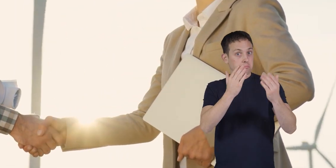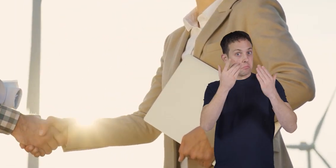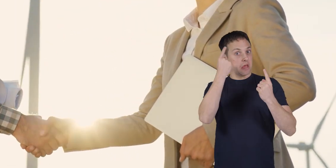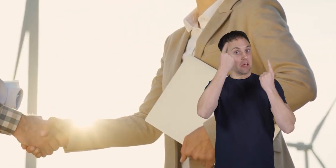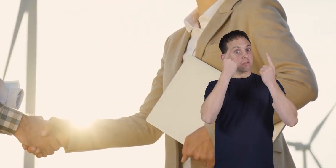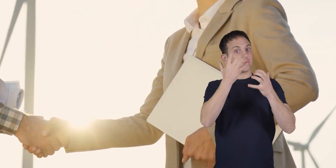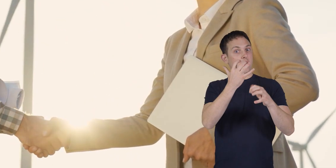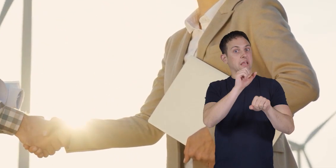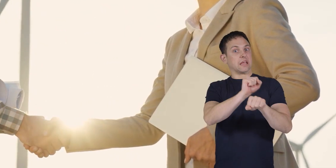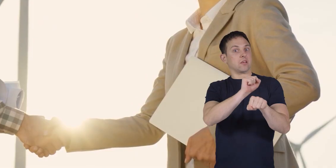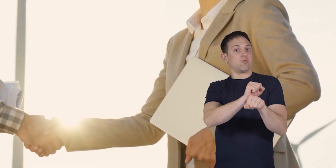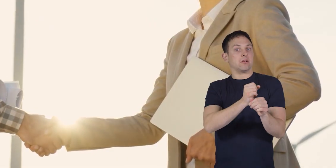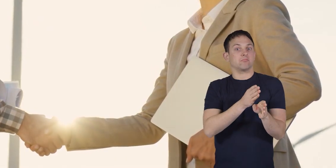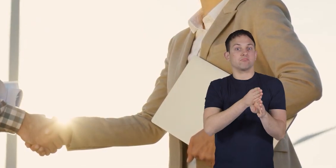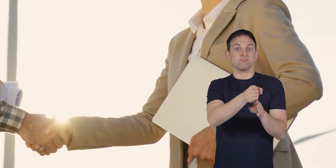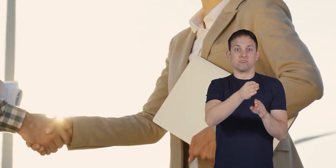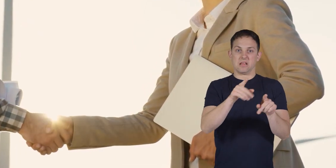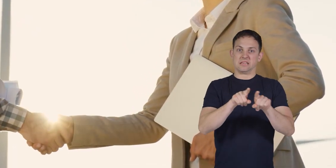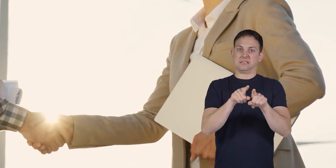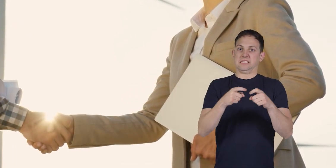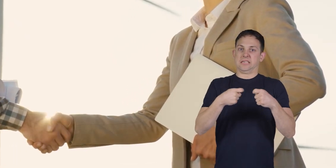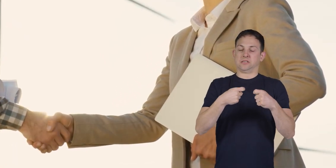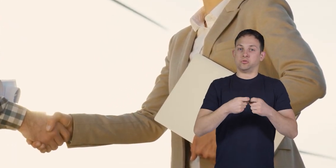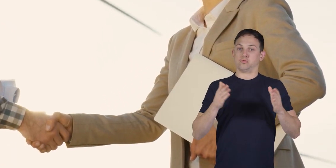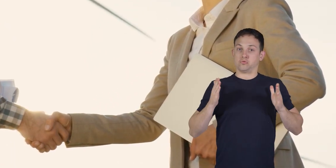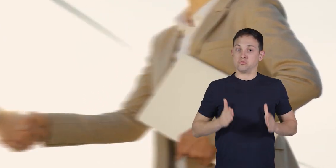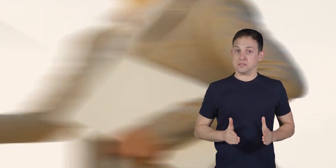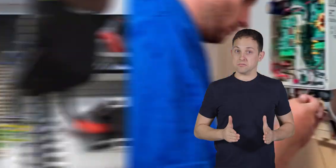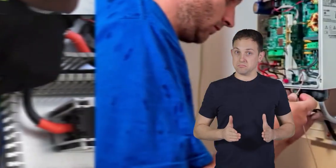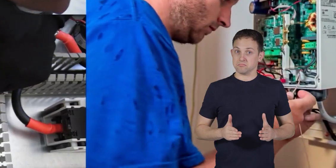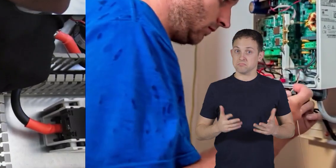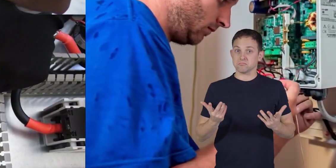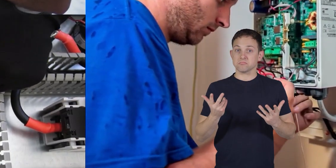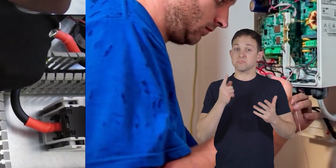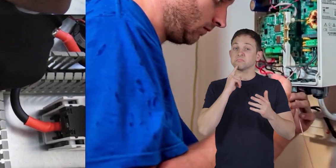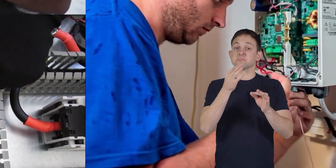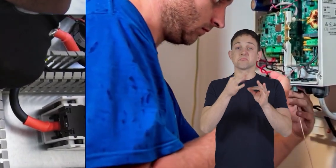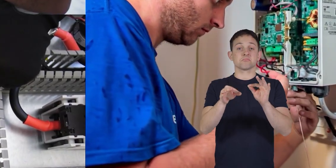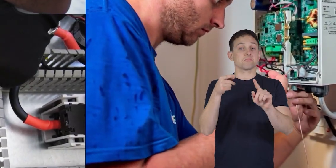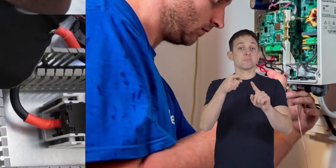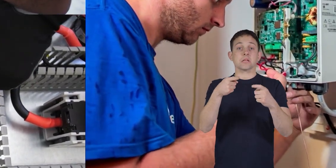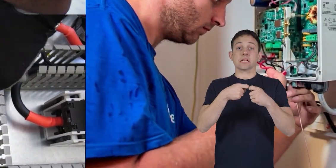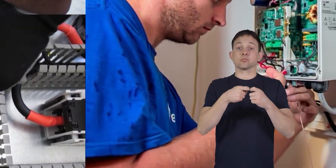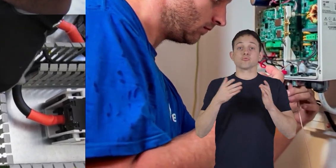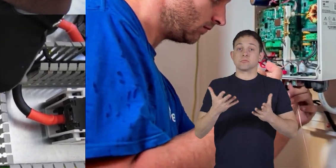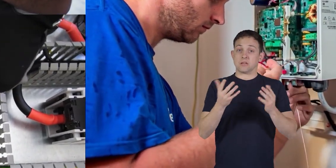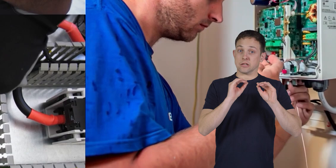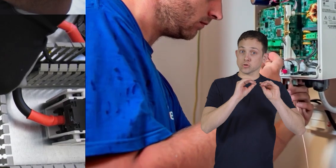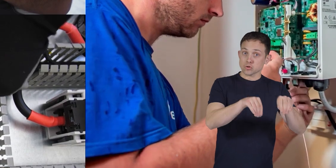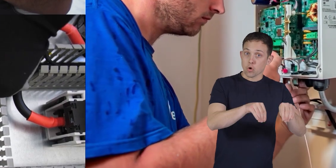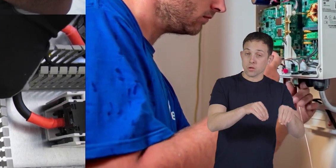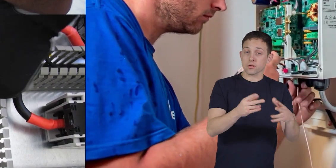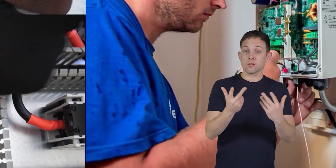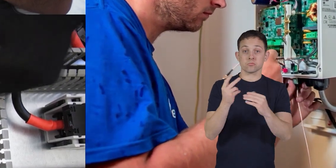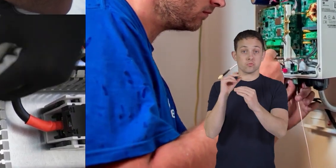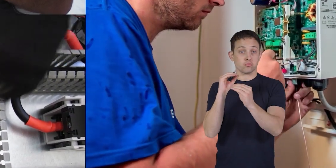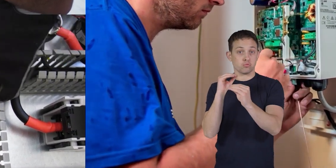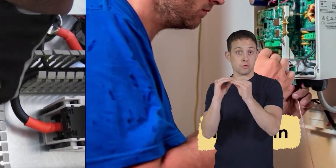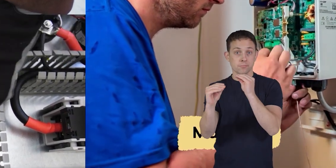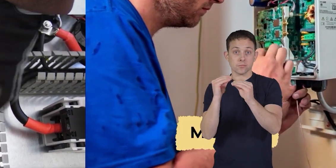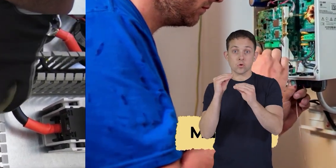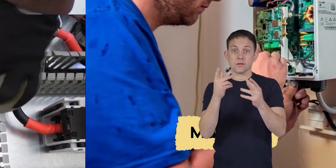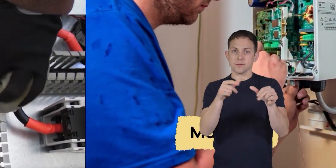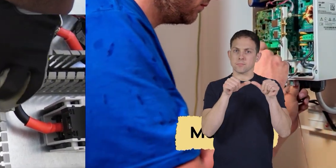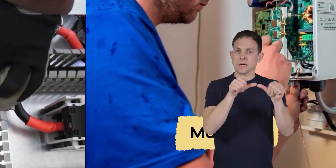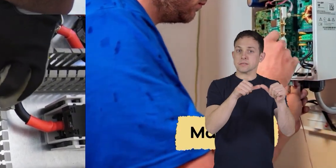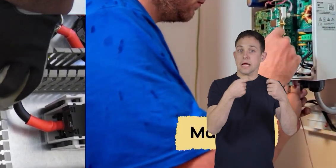you might want to consider a career as an electrician. Simply put, electricians install, repair,